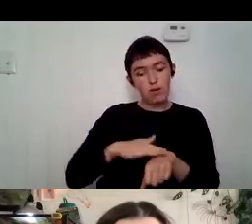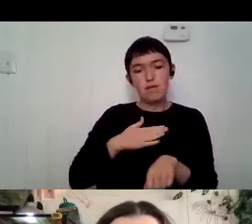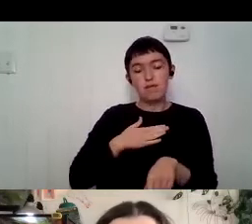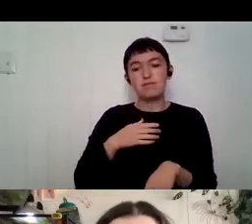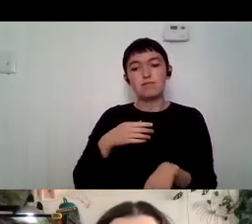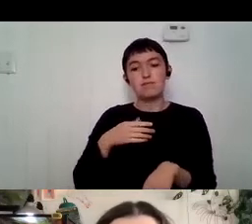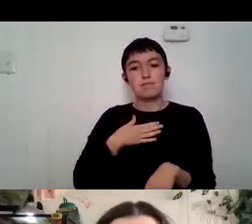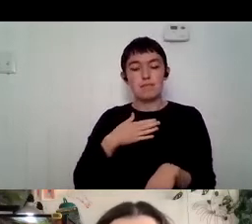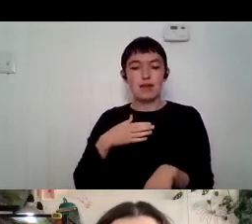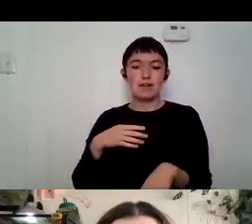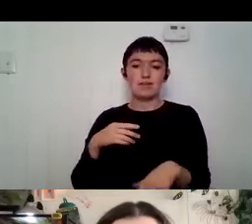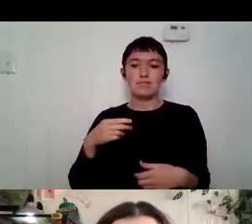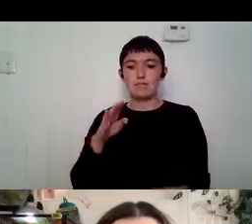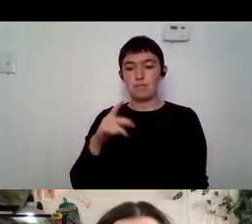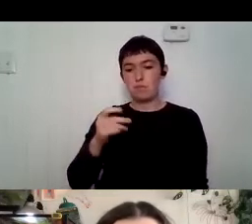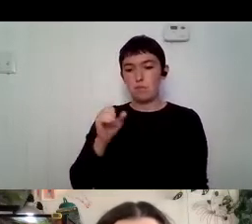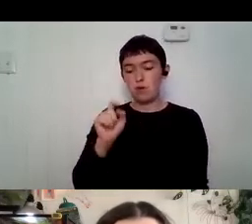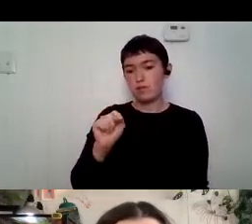lines.